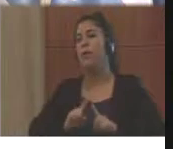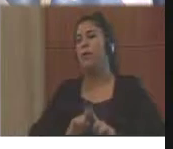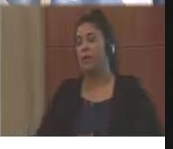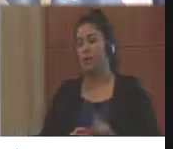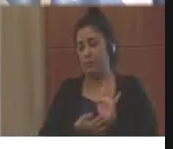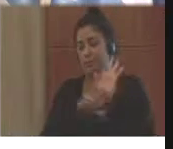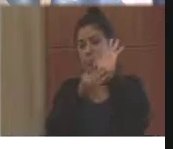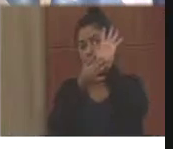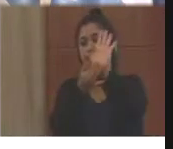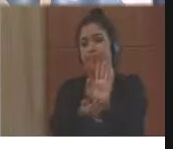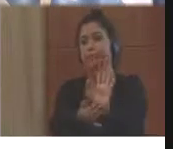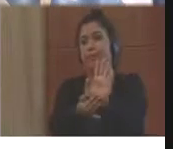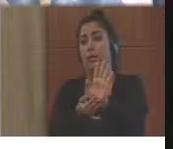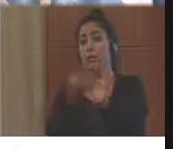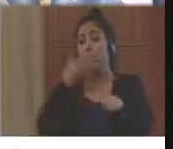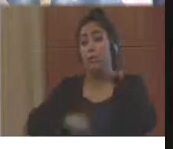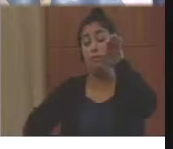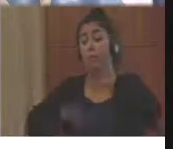to